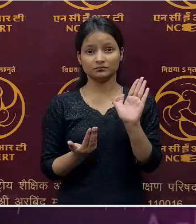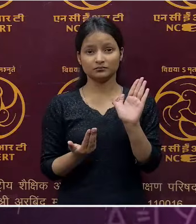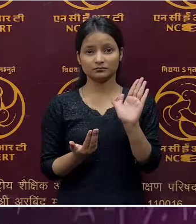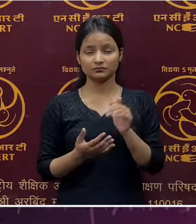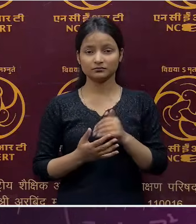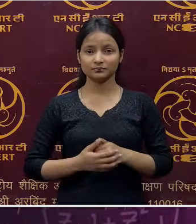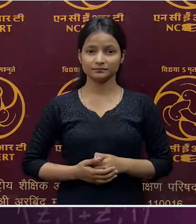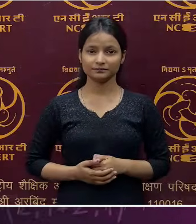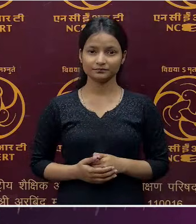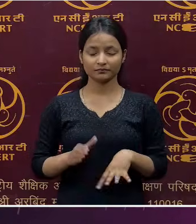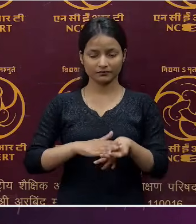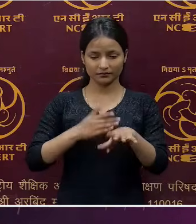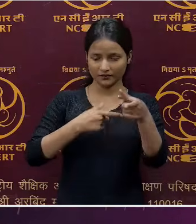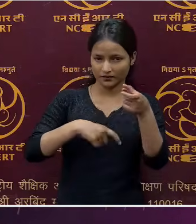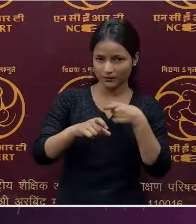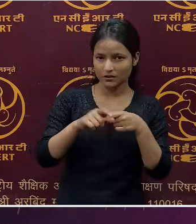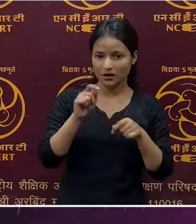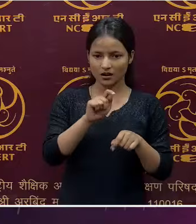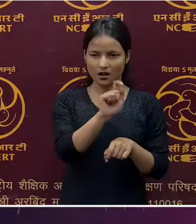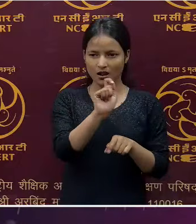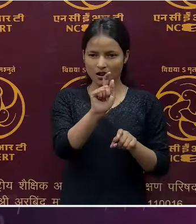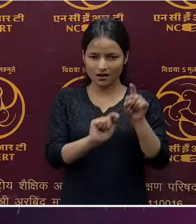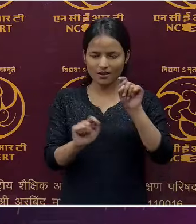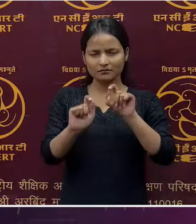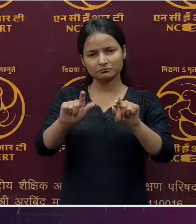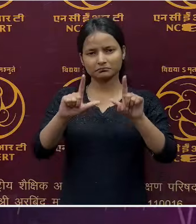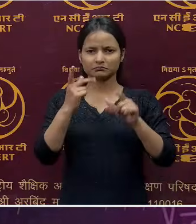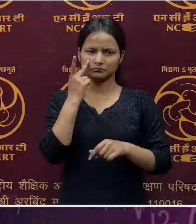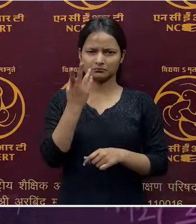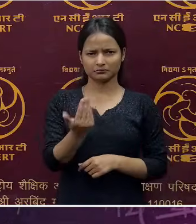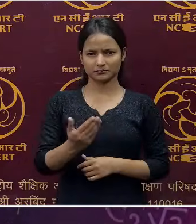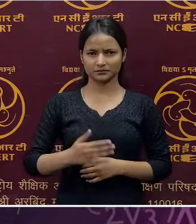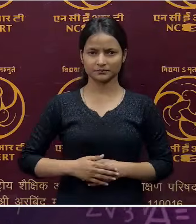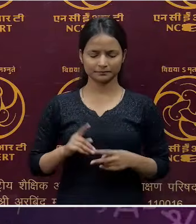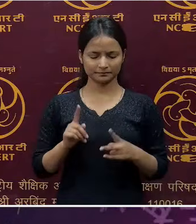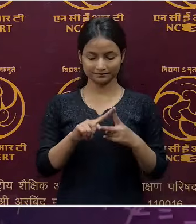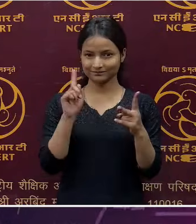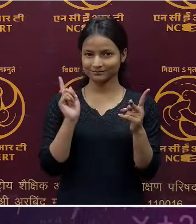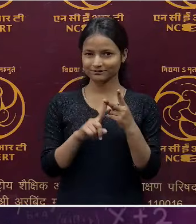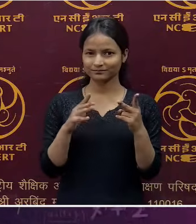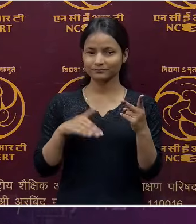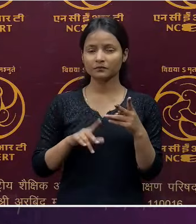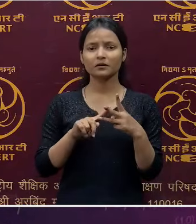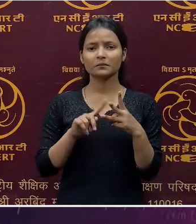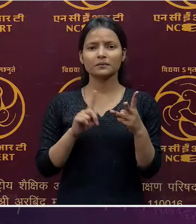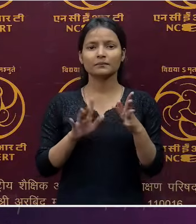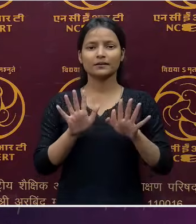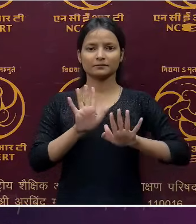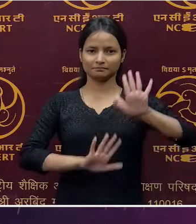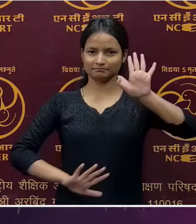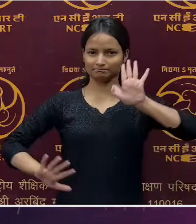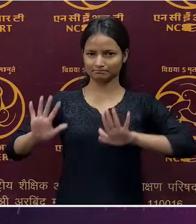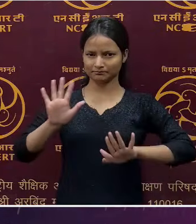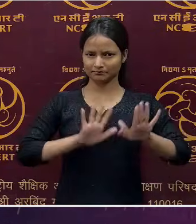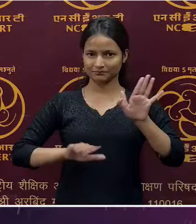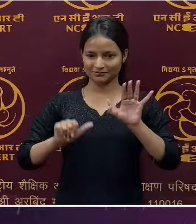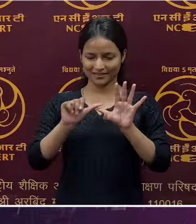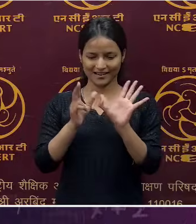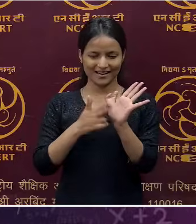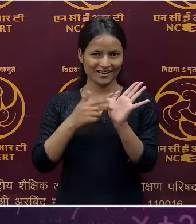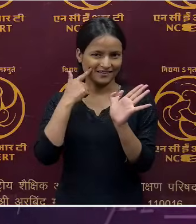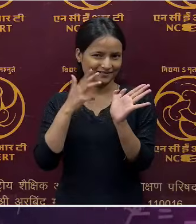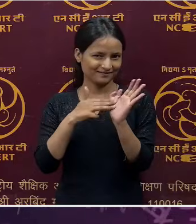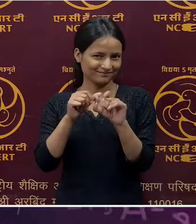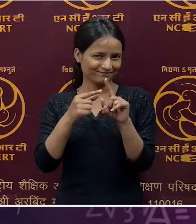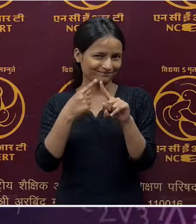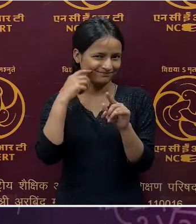the simulation very easily. Now again the second step is the animation, and animation is again also for the